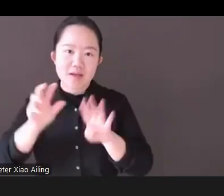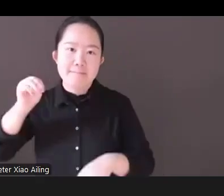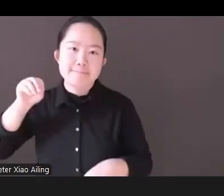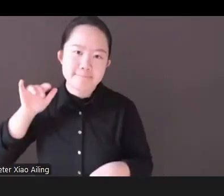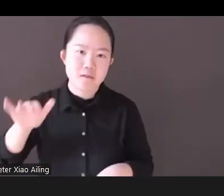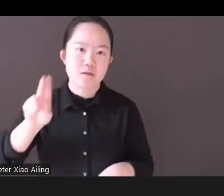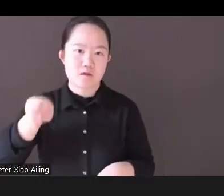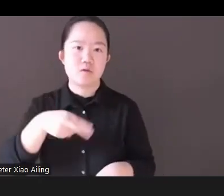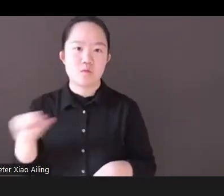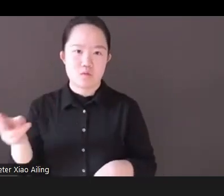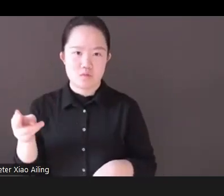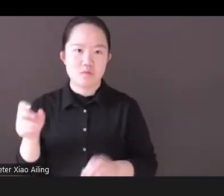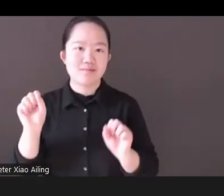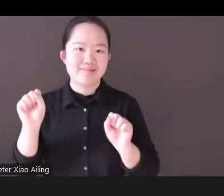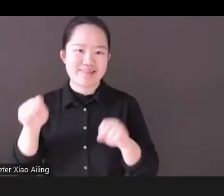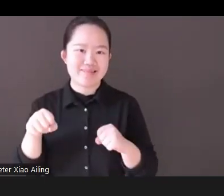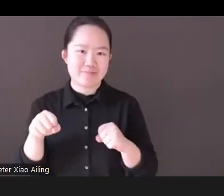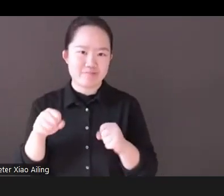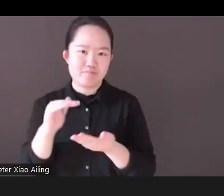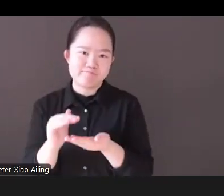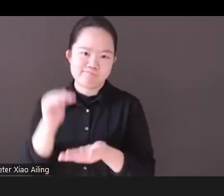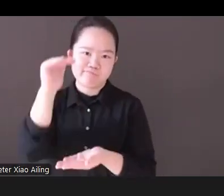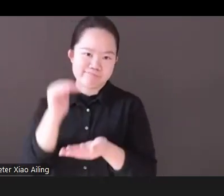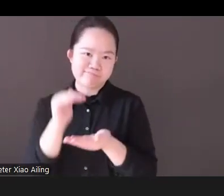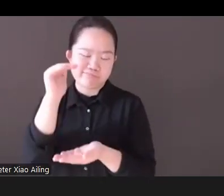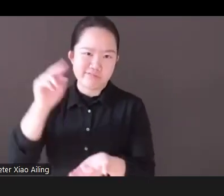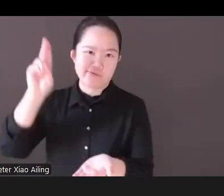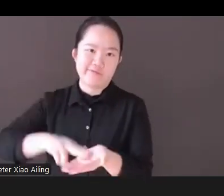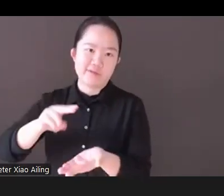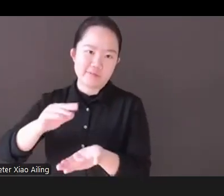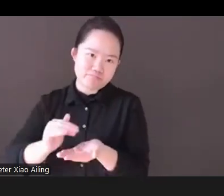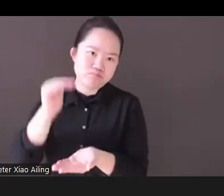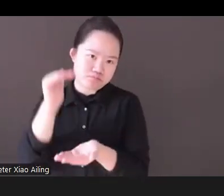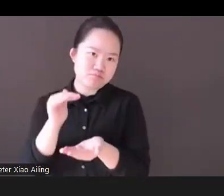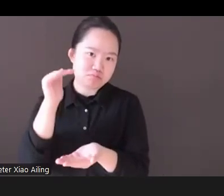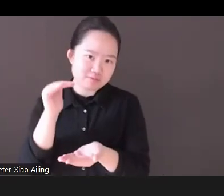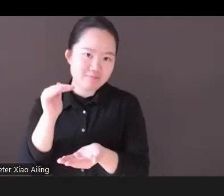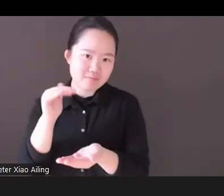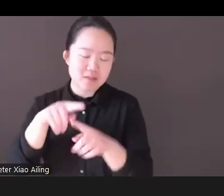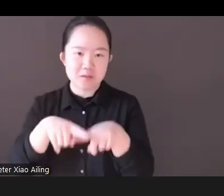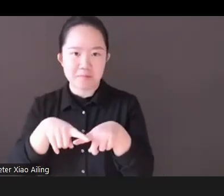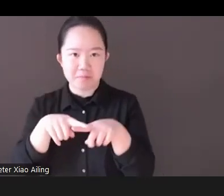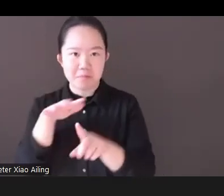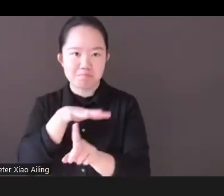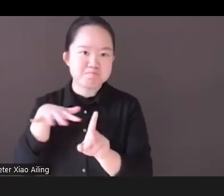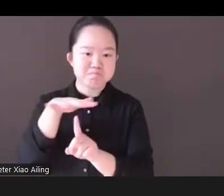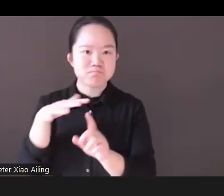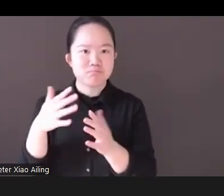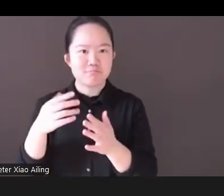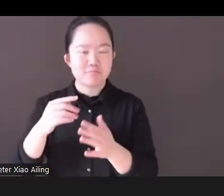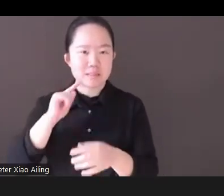size of the fee would depend on the nature and the extension of the non-compliance. Yeah. Okay,